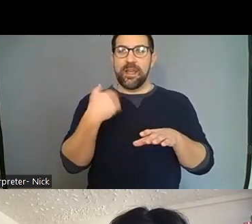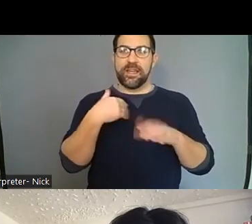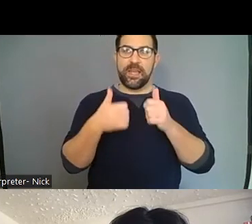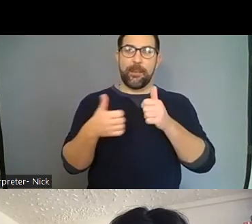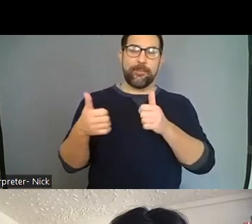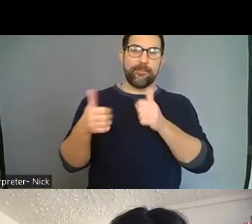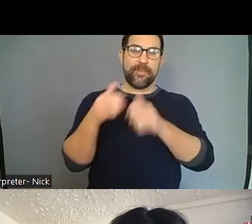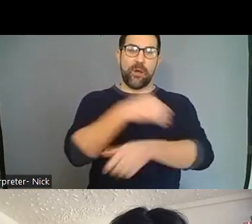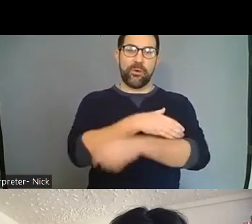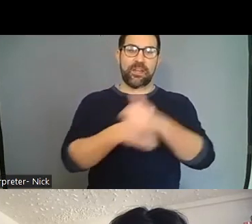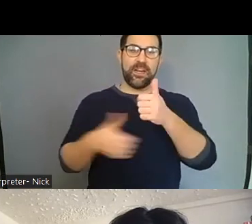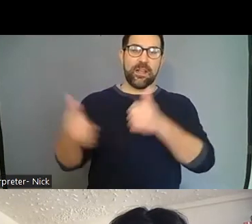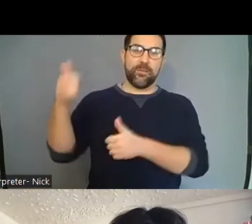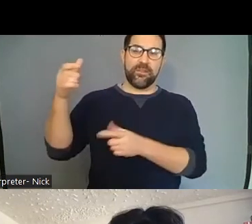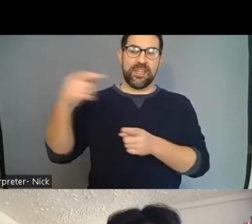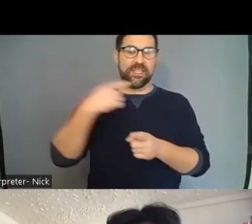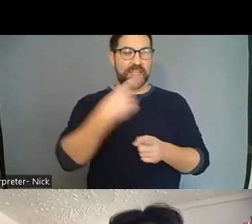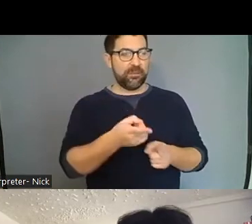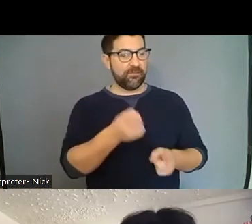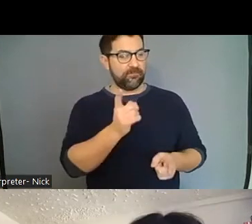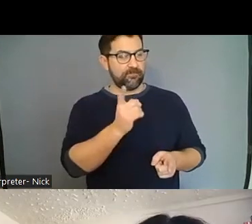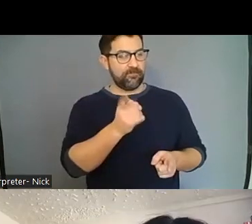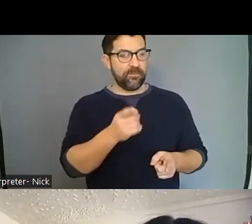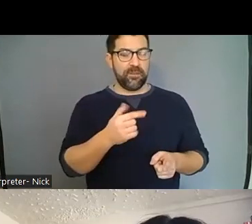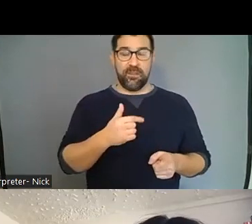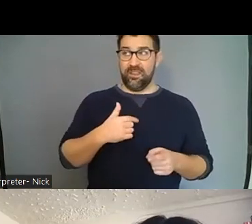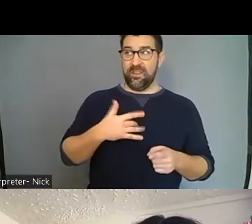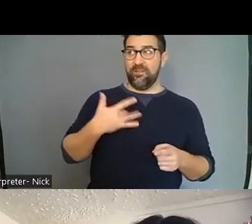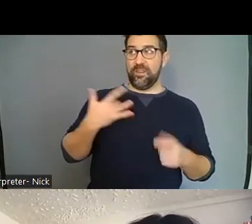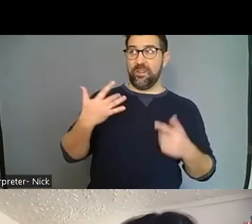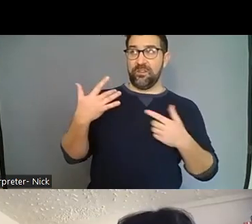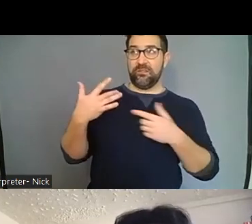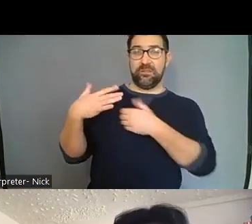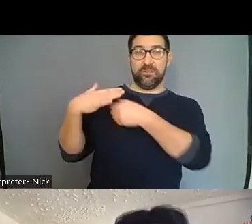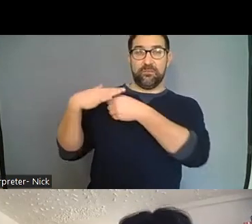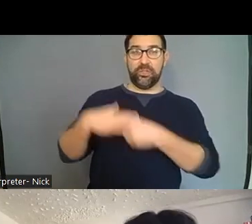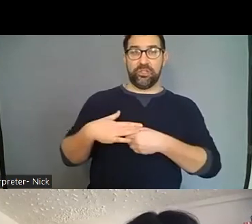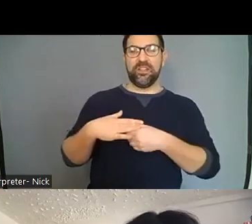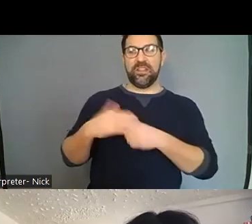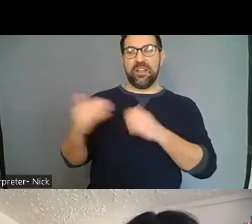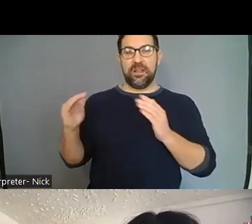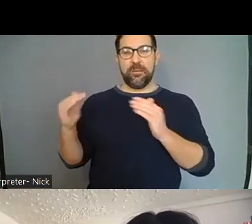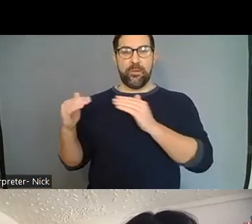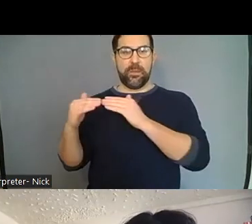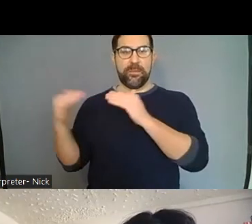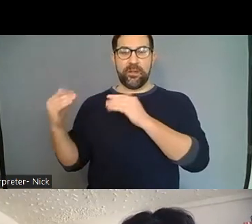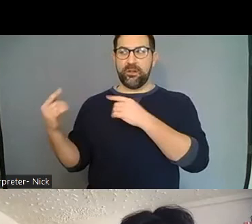do something, I feel more in a state of like oppression than when a peer would tell me to do something, because I have that relationship to